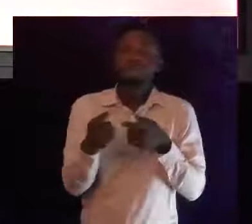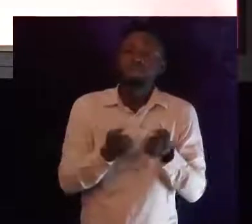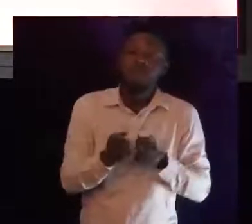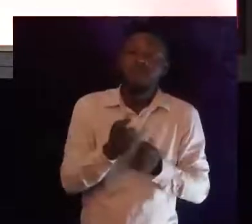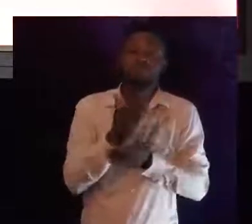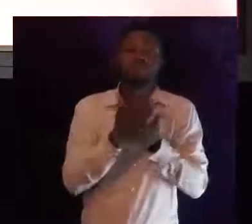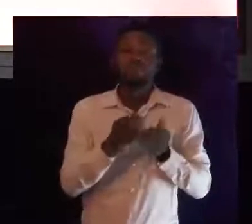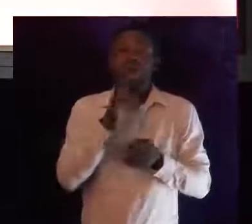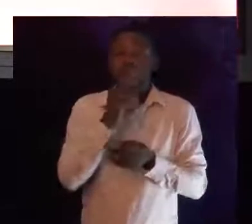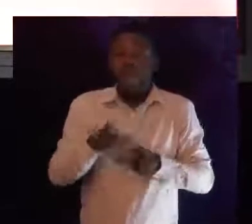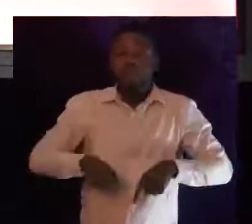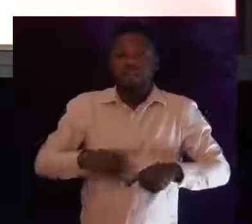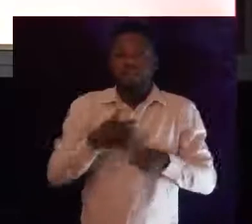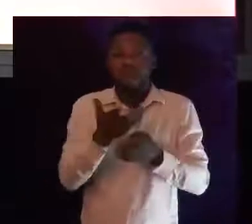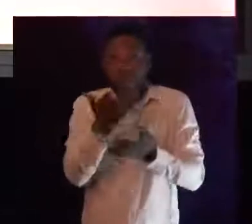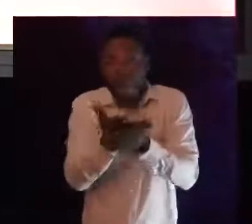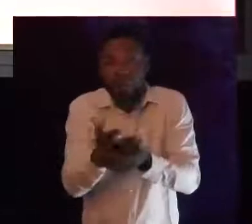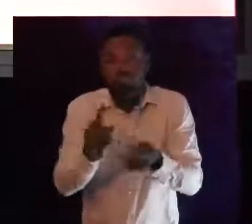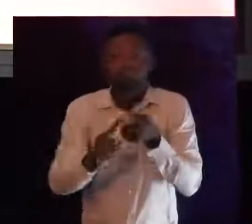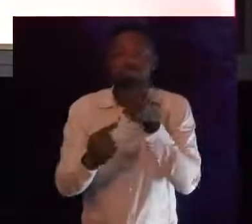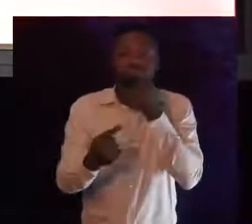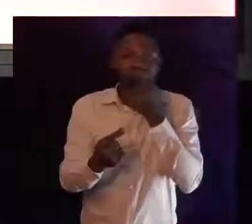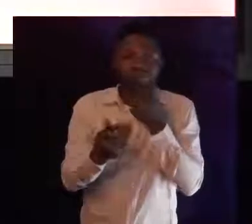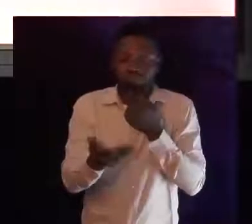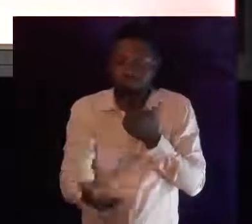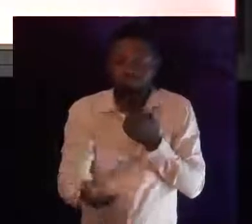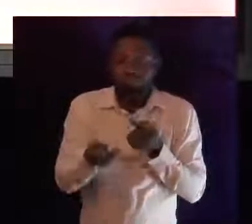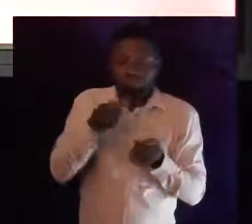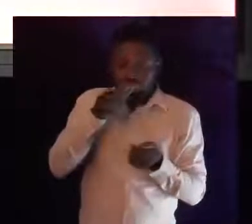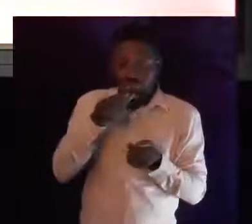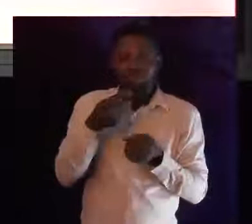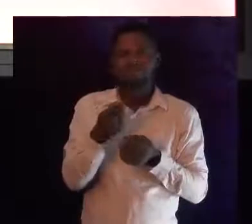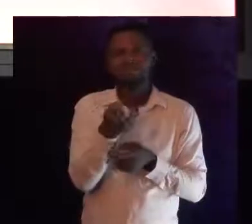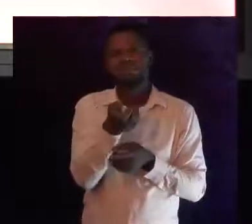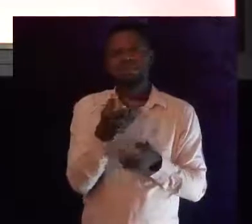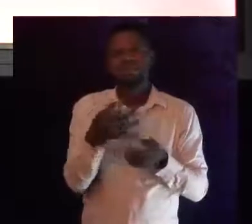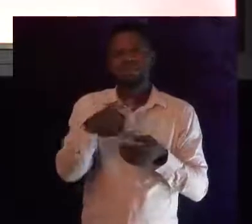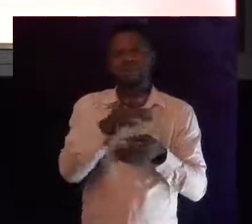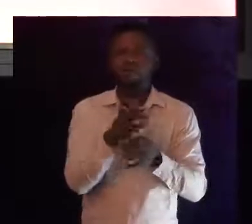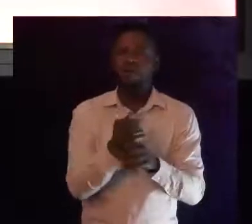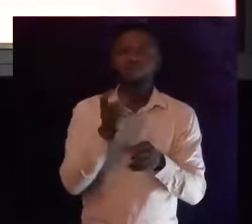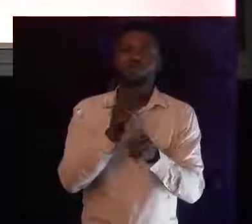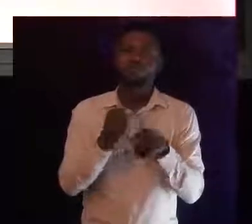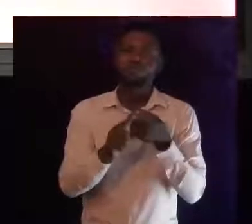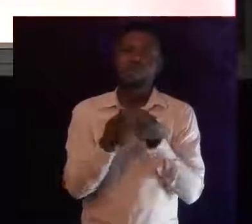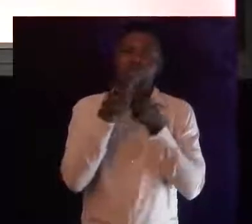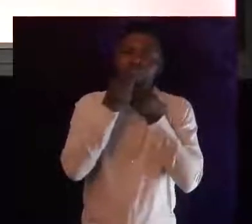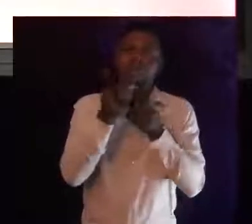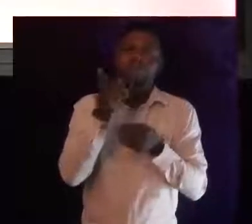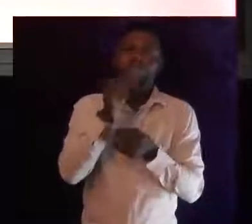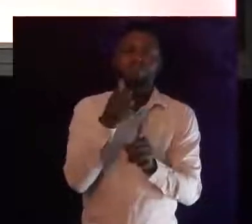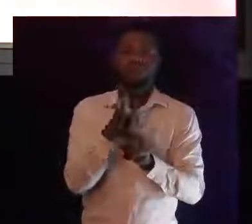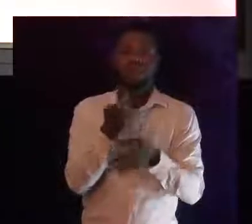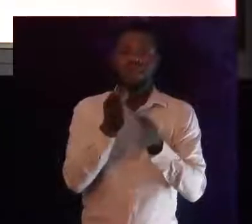house. Some are living from hand to mouth. The amount they earn is just for them to feed themselves